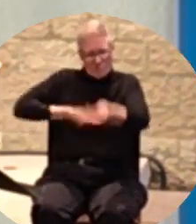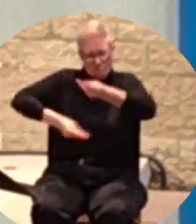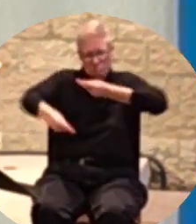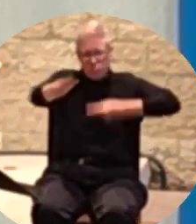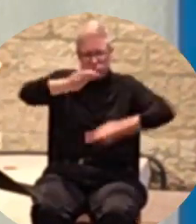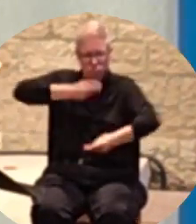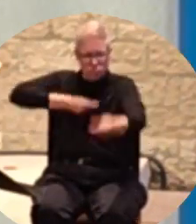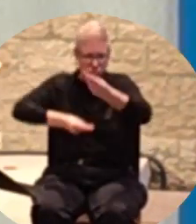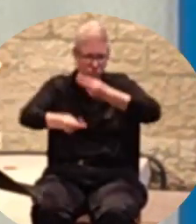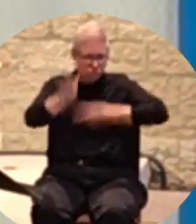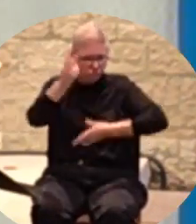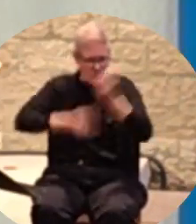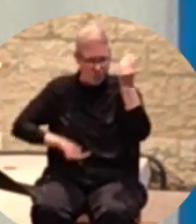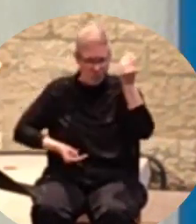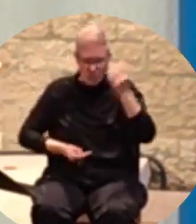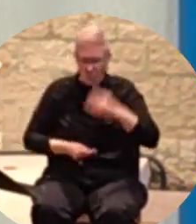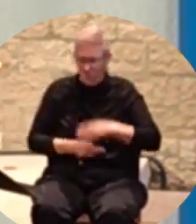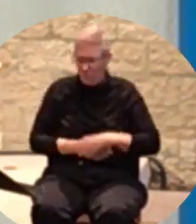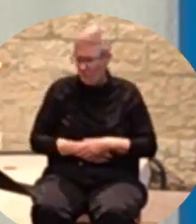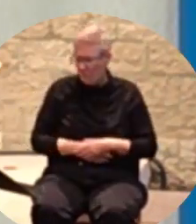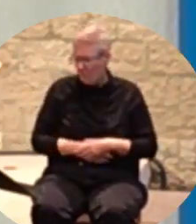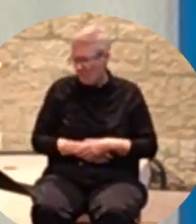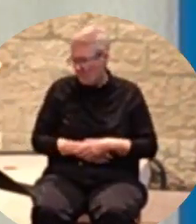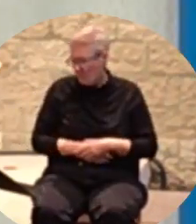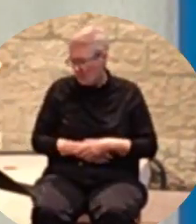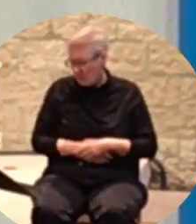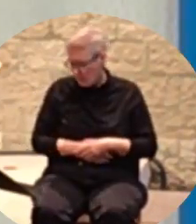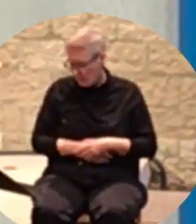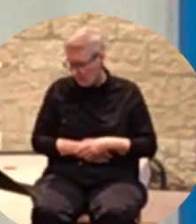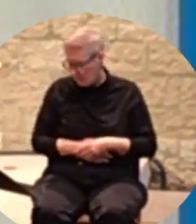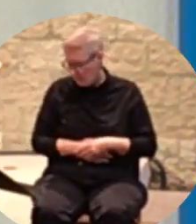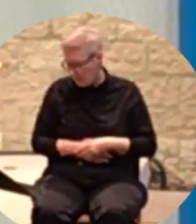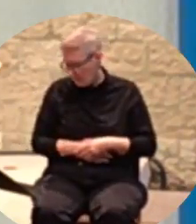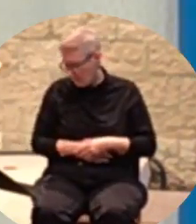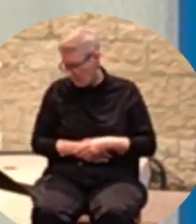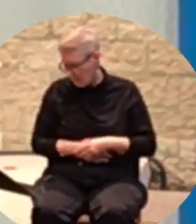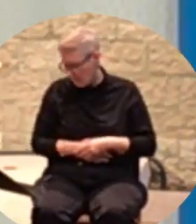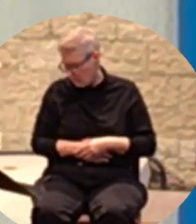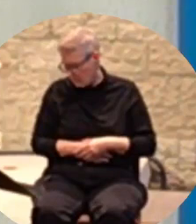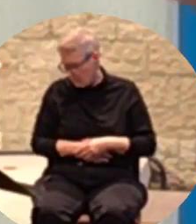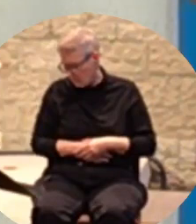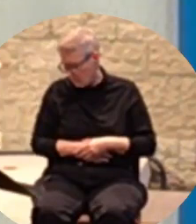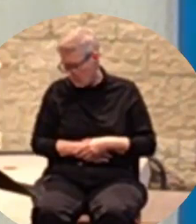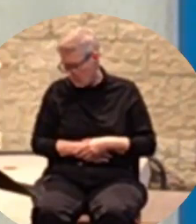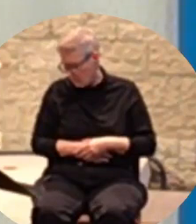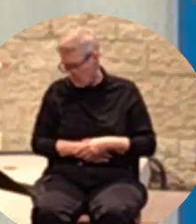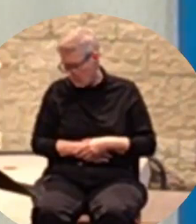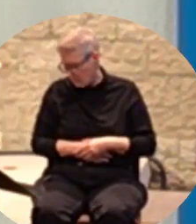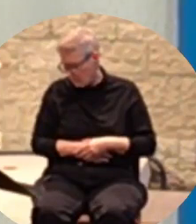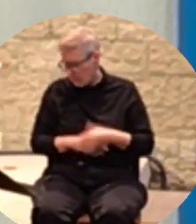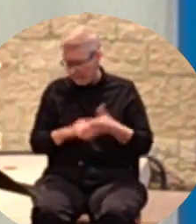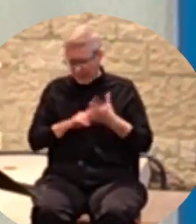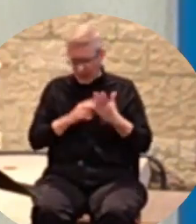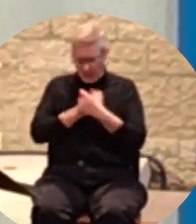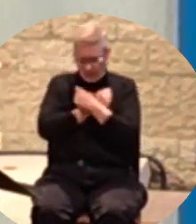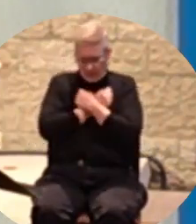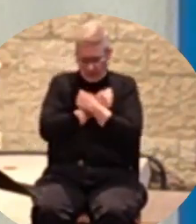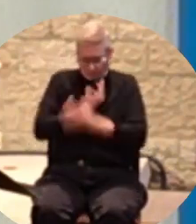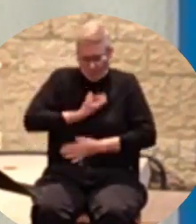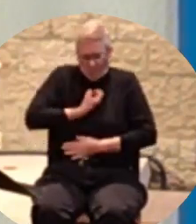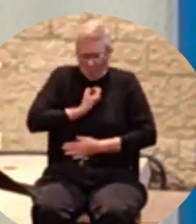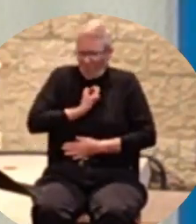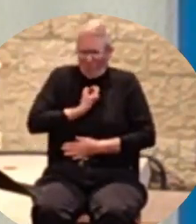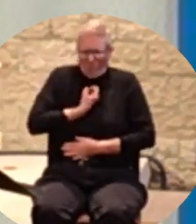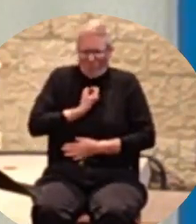us. In other words, it's the imprisoned splendor. It must be permitted to escape. And that imprisoned